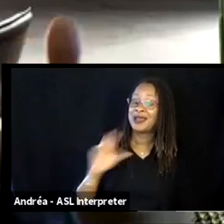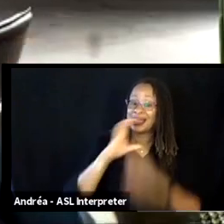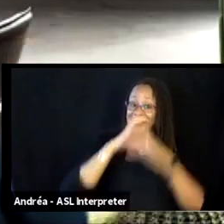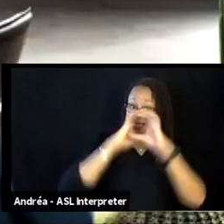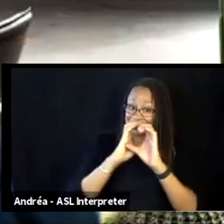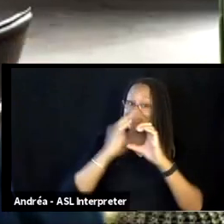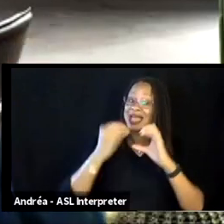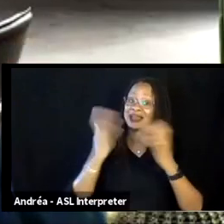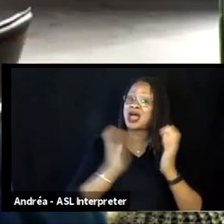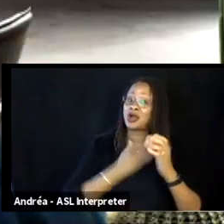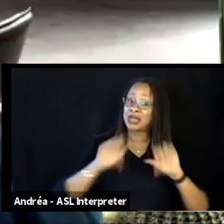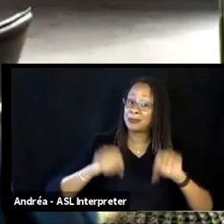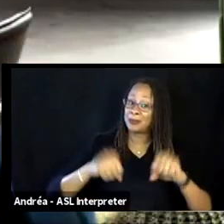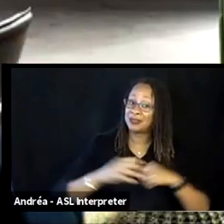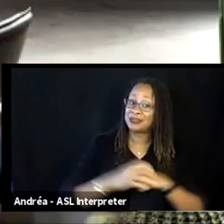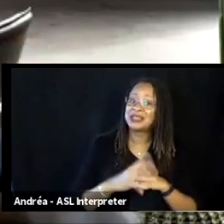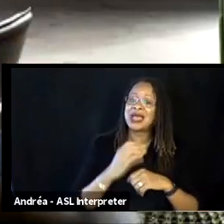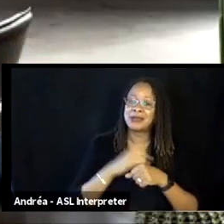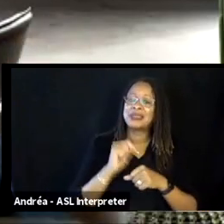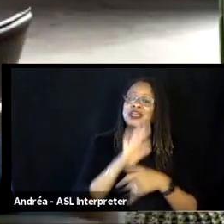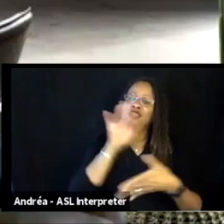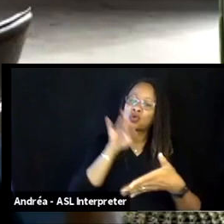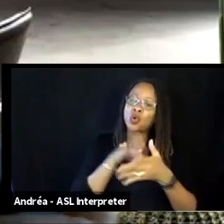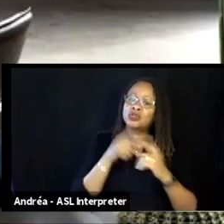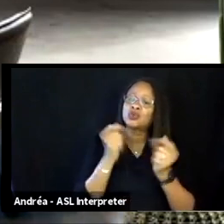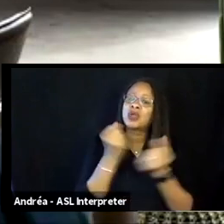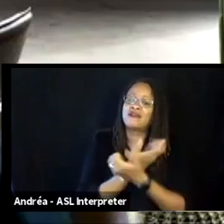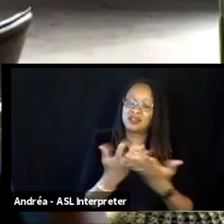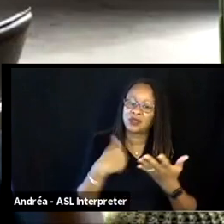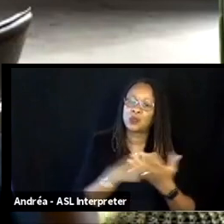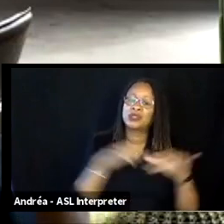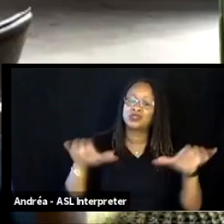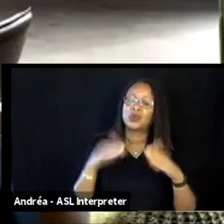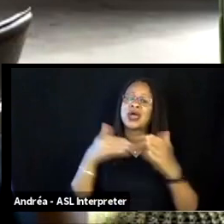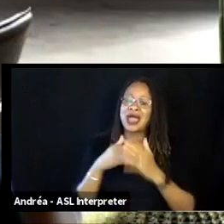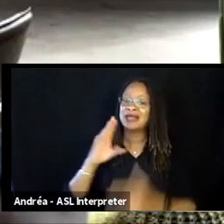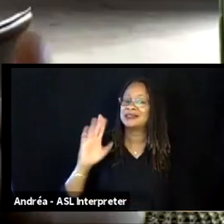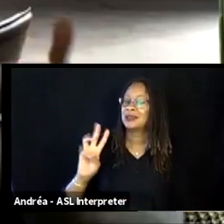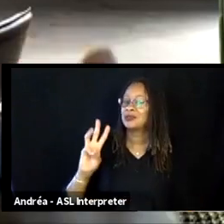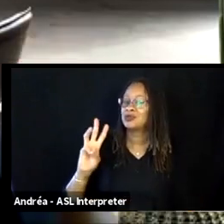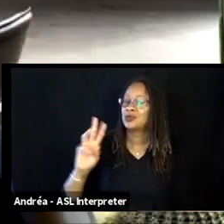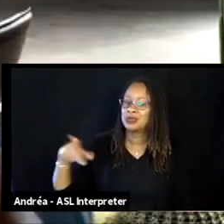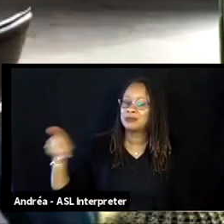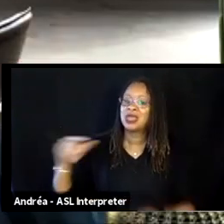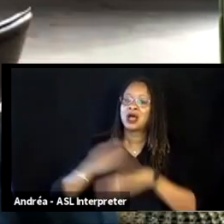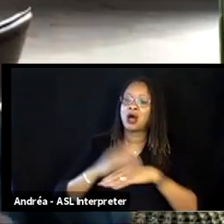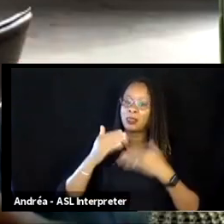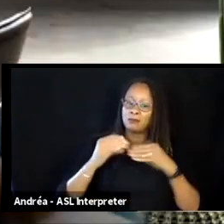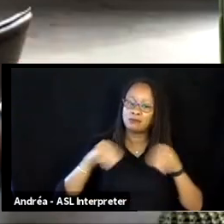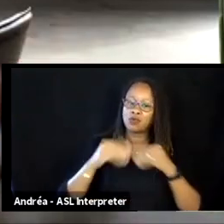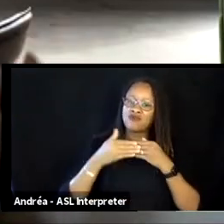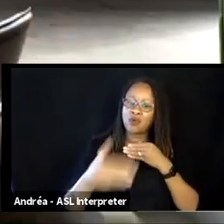capabilities and making it core to everything we do at WPP on a move forward. And that